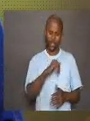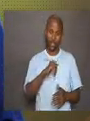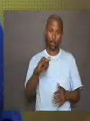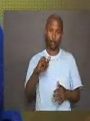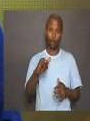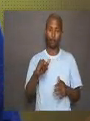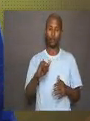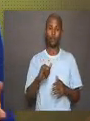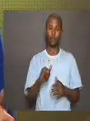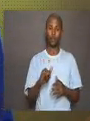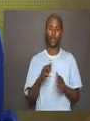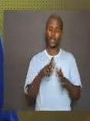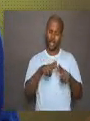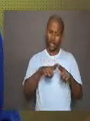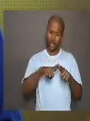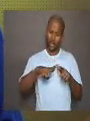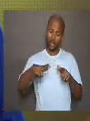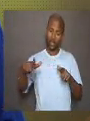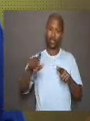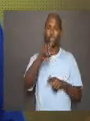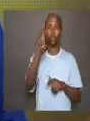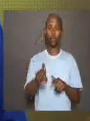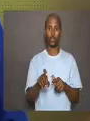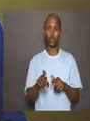the same fashion as linear